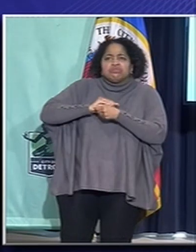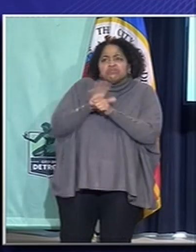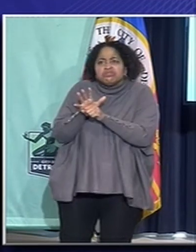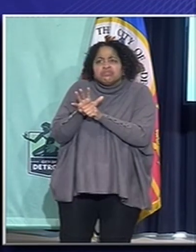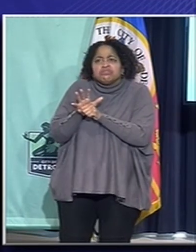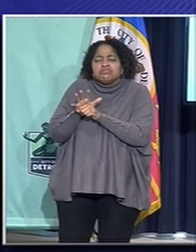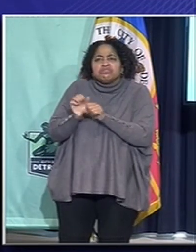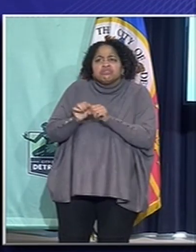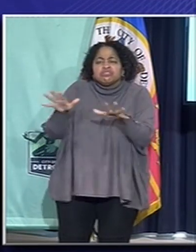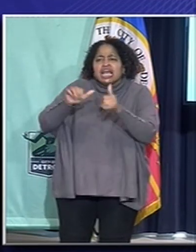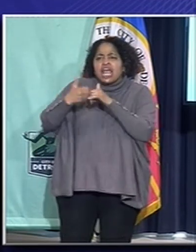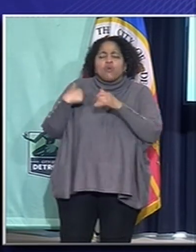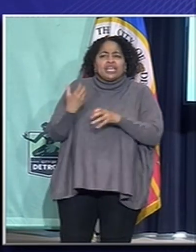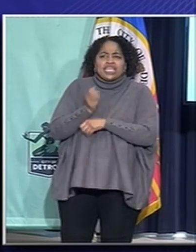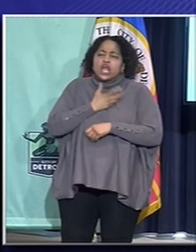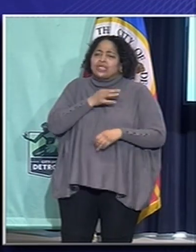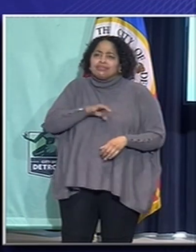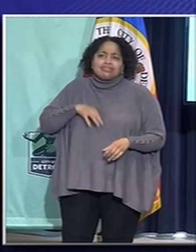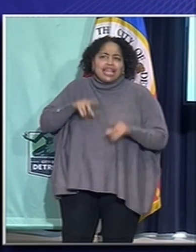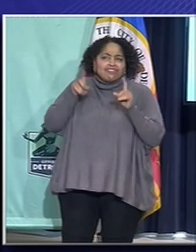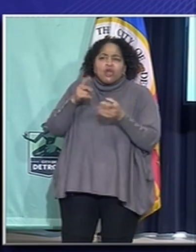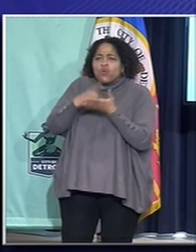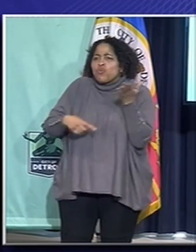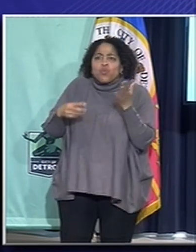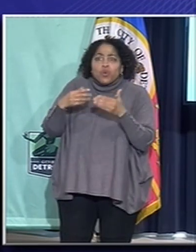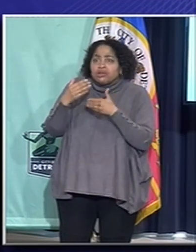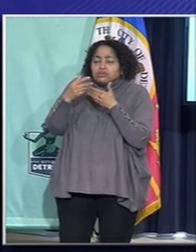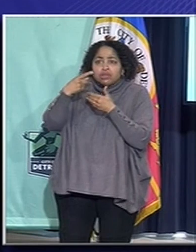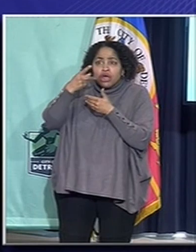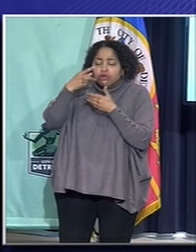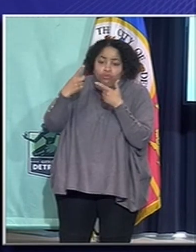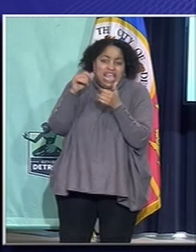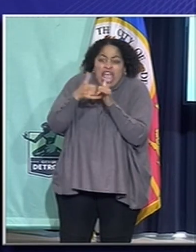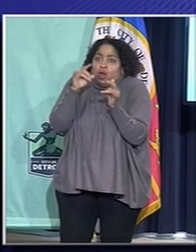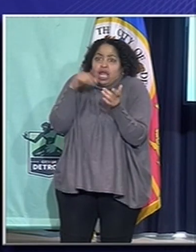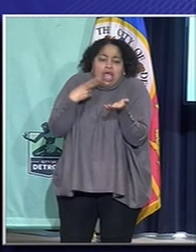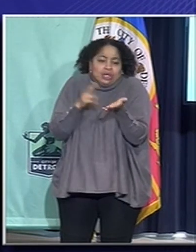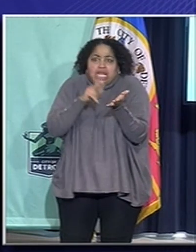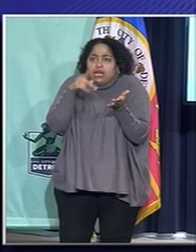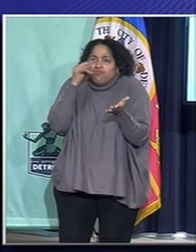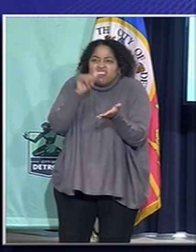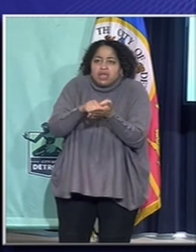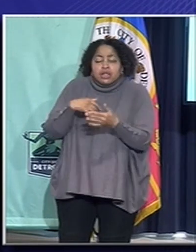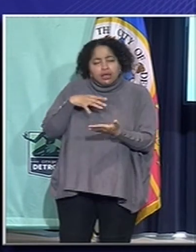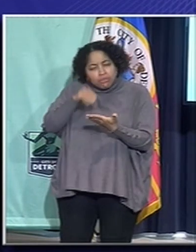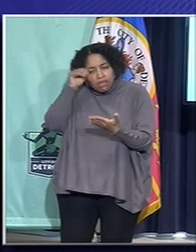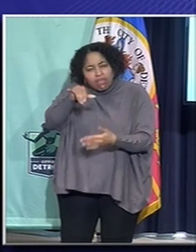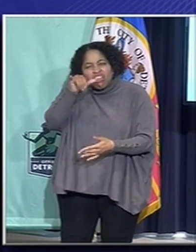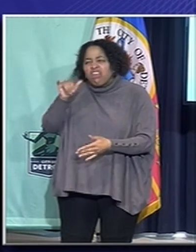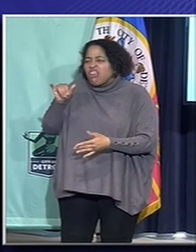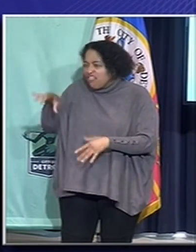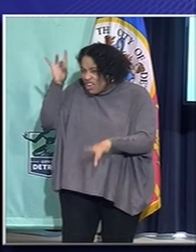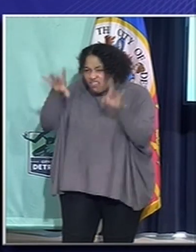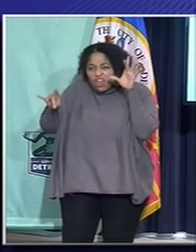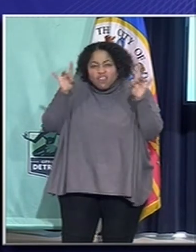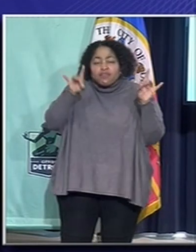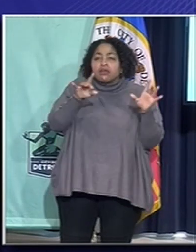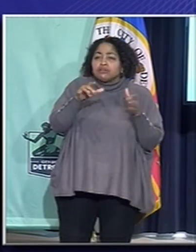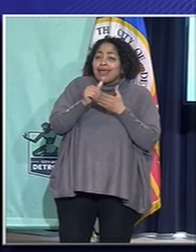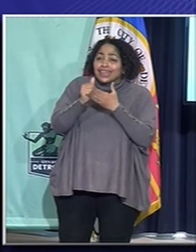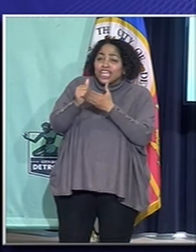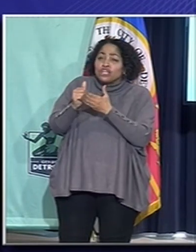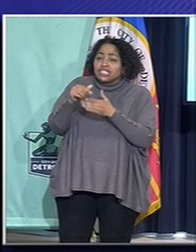the employees tested? What's the protocol? And I'm learning the same thing over and over, that the leaders of this community, if